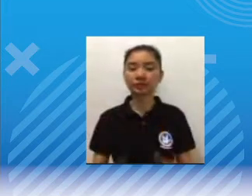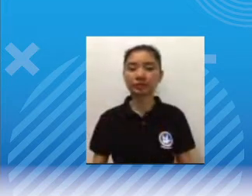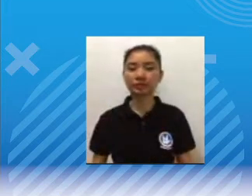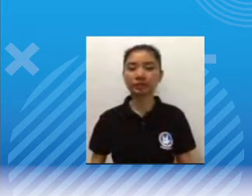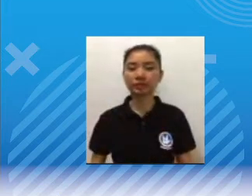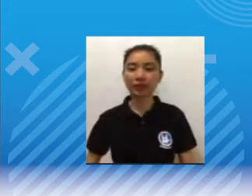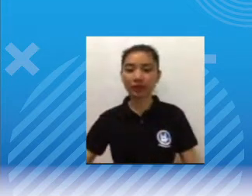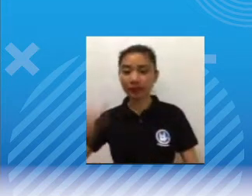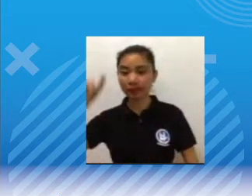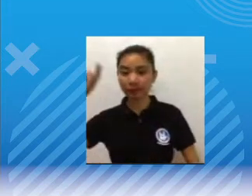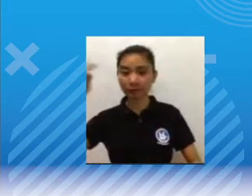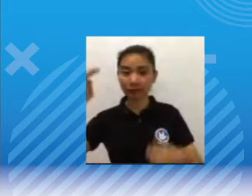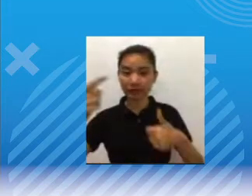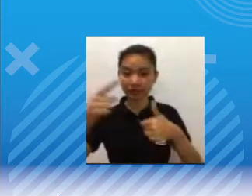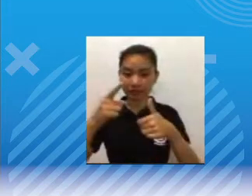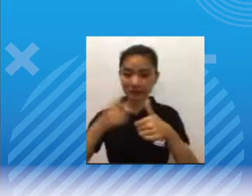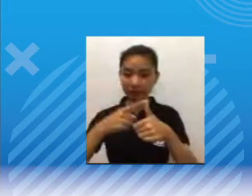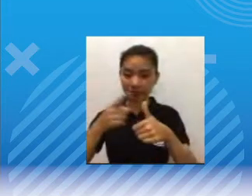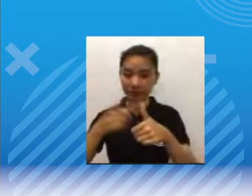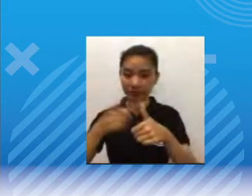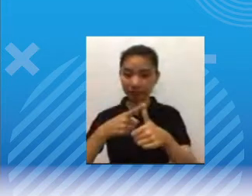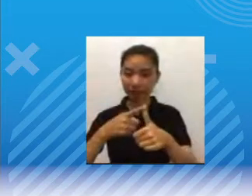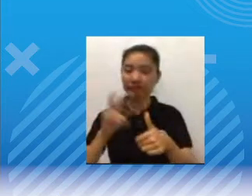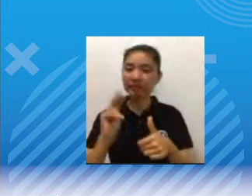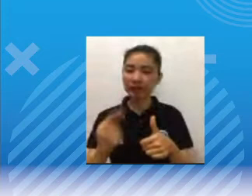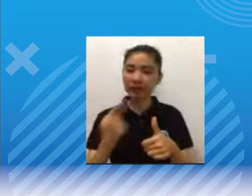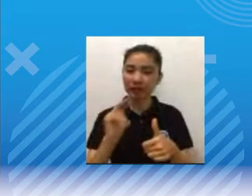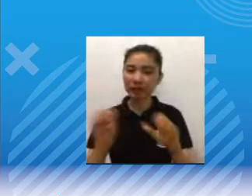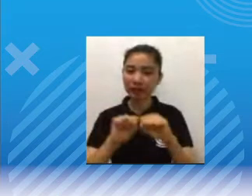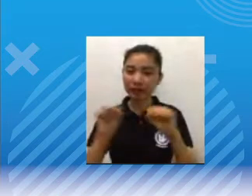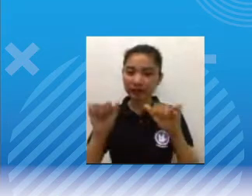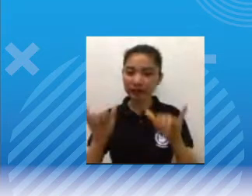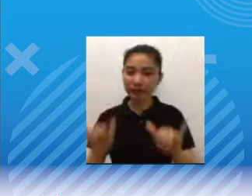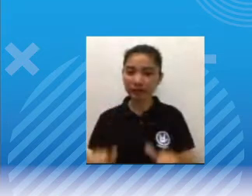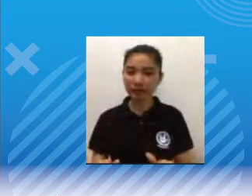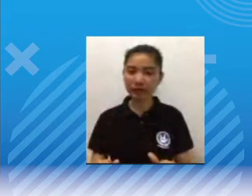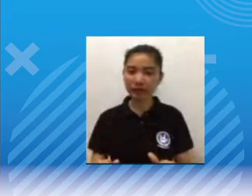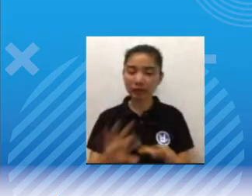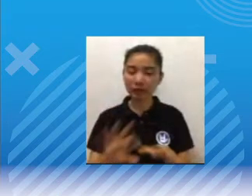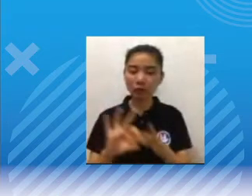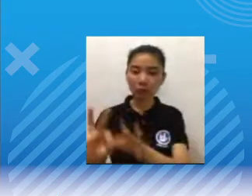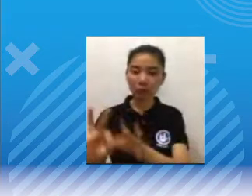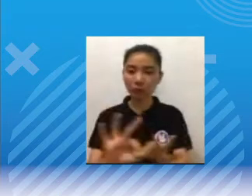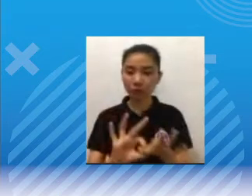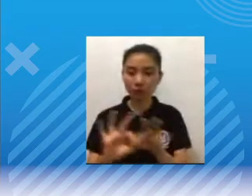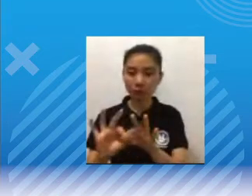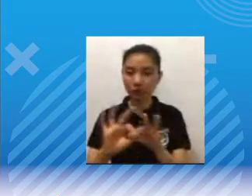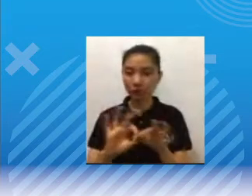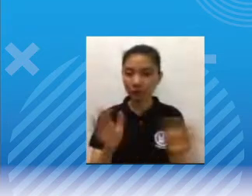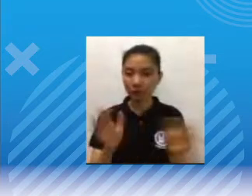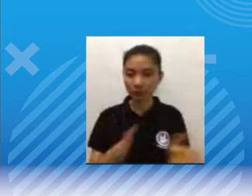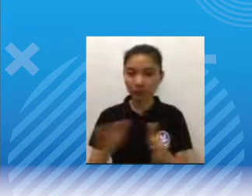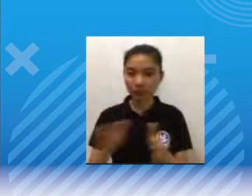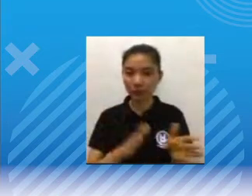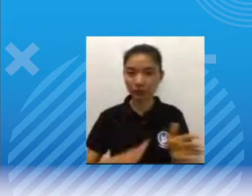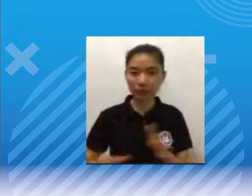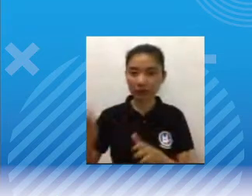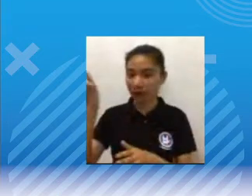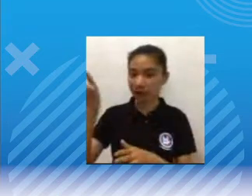na kailangan ng systematic and coordinated planning from DepEd Central Office to the school level.